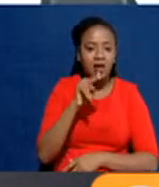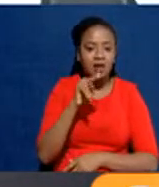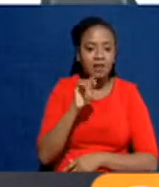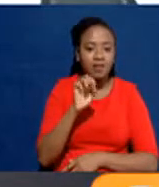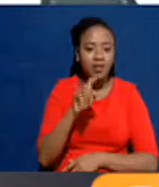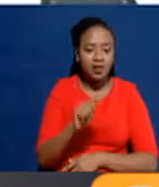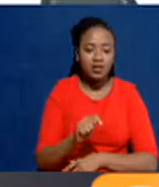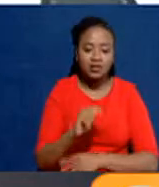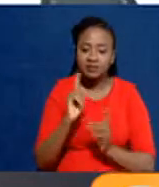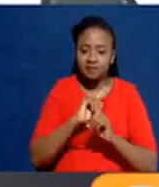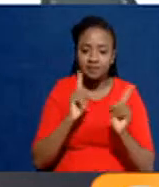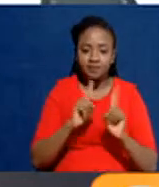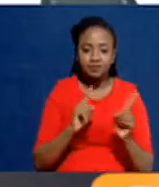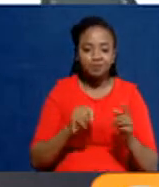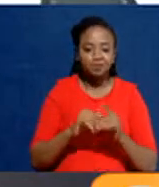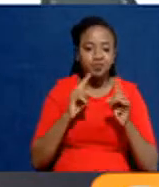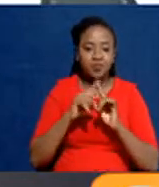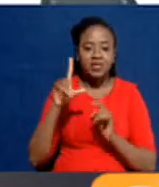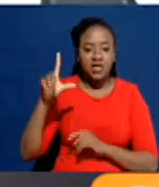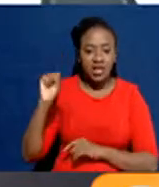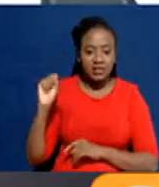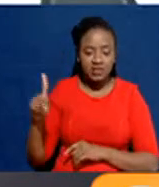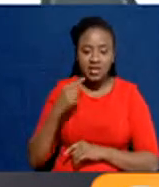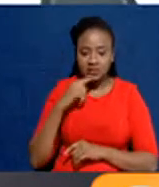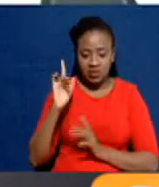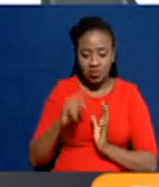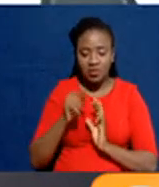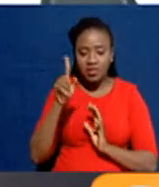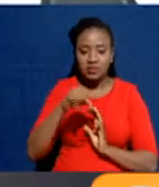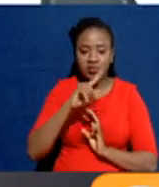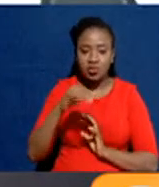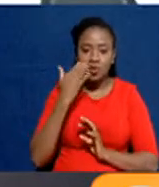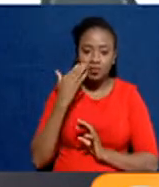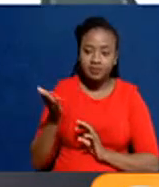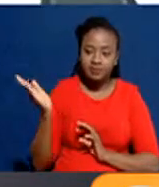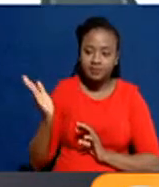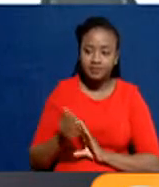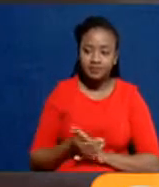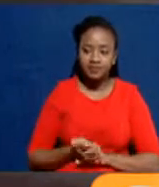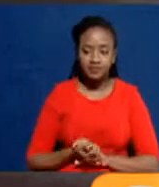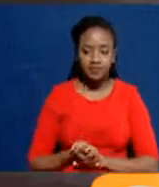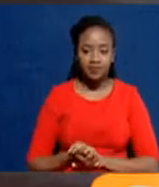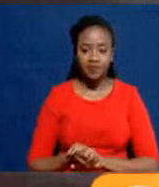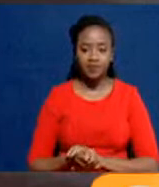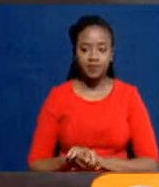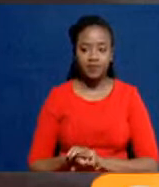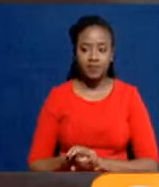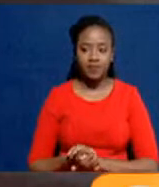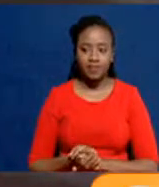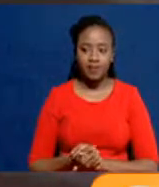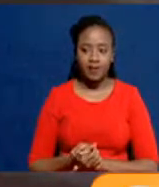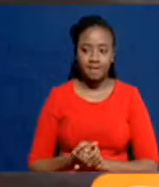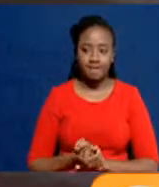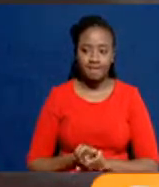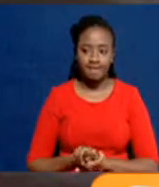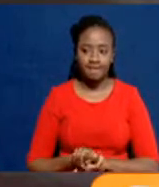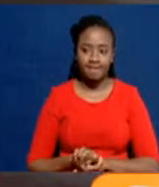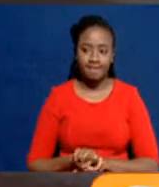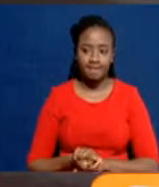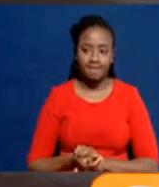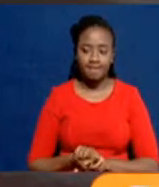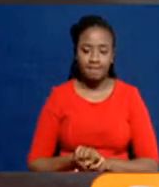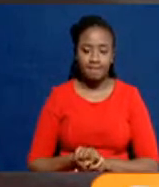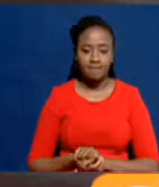made by the president of the Law Society of Kenya, Eric Theory. Listen. Where the Attorney General